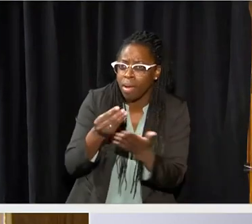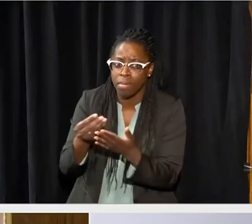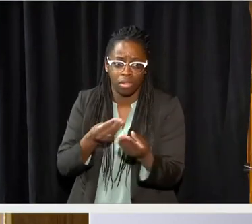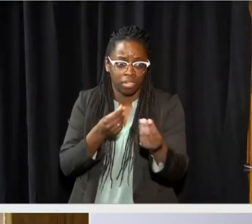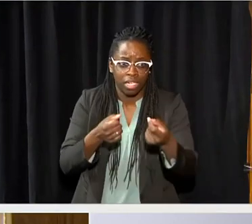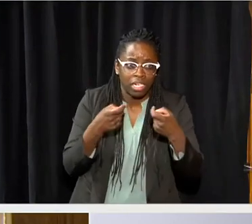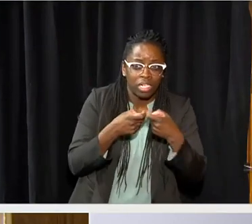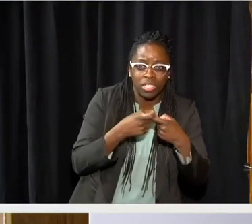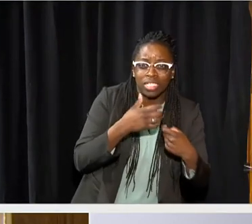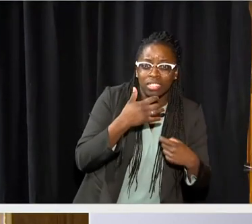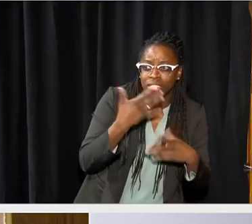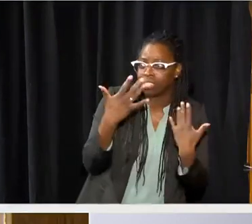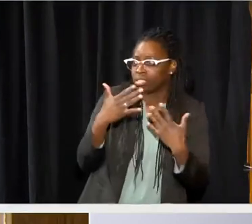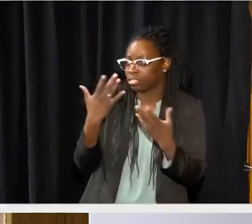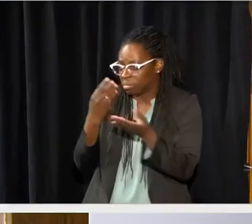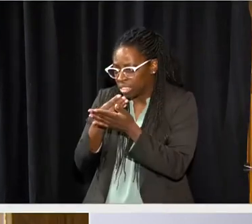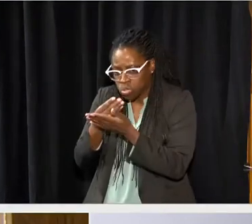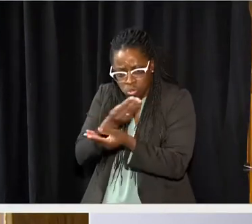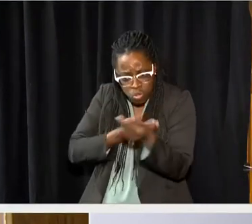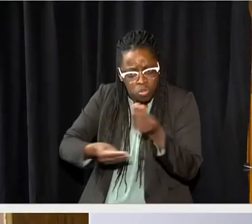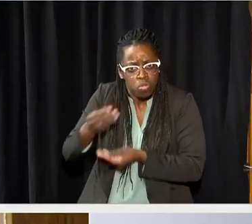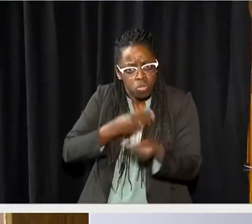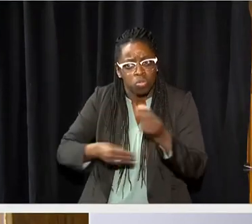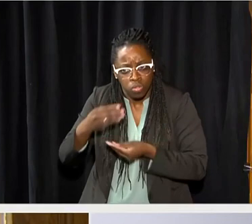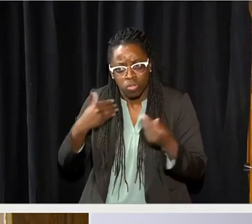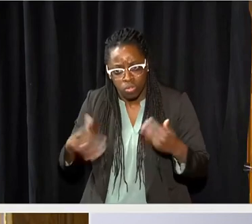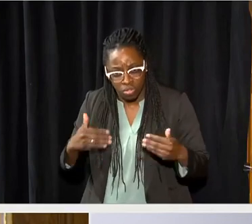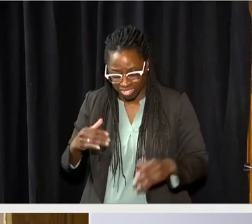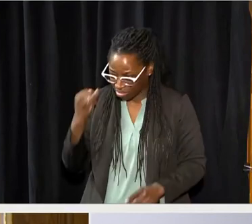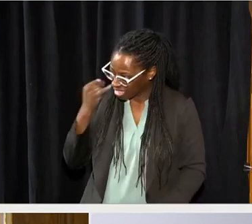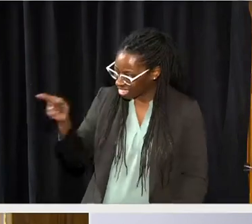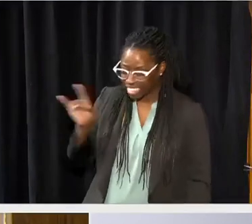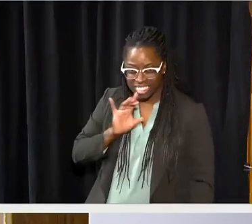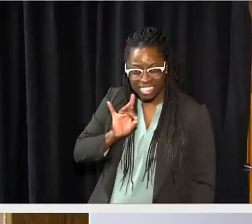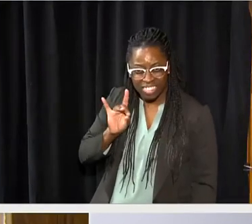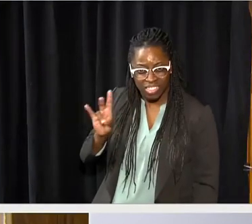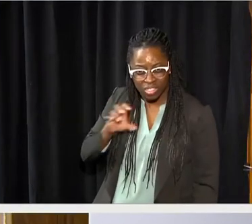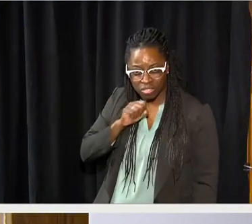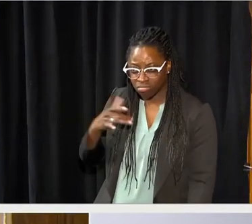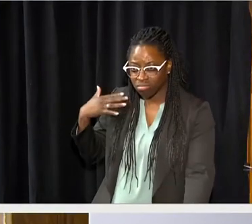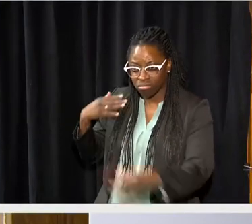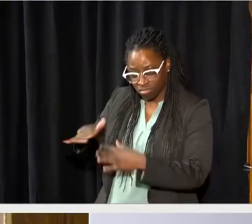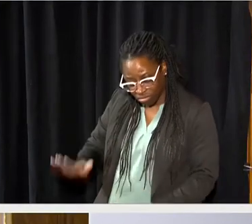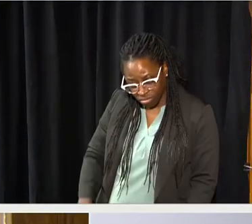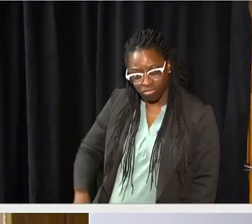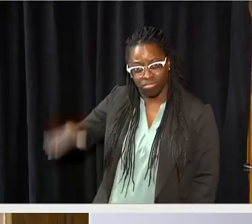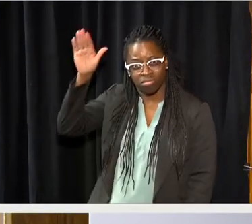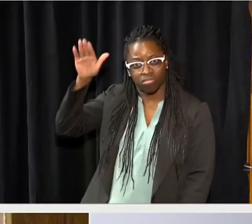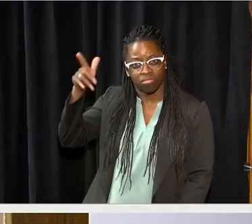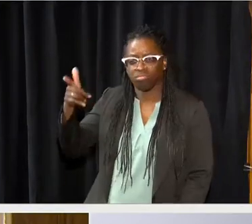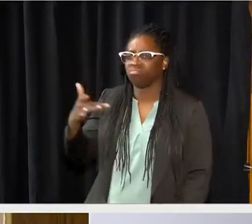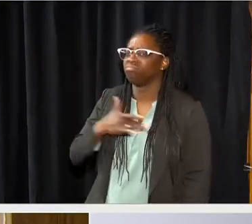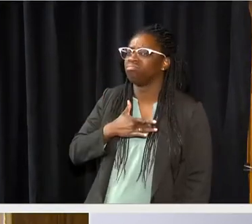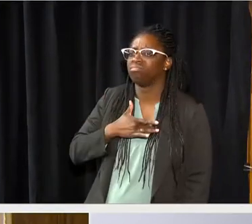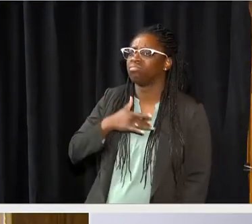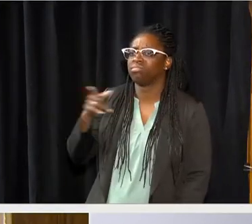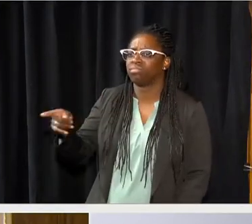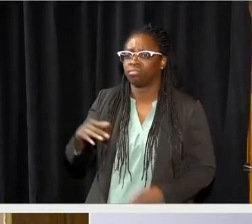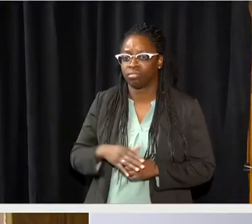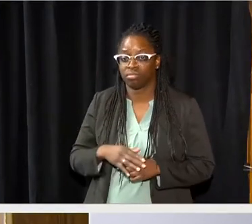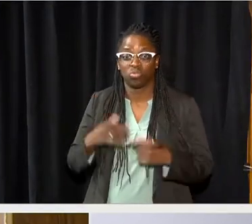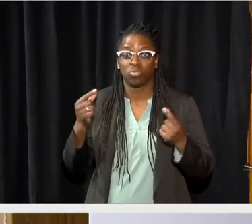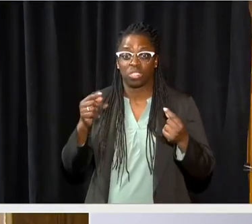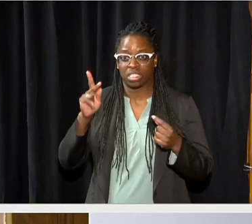or pay the heating bill. Elaine, it's stories like yours that inspired us to double